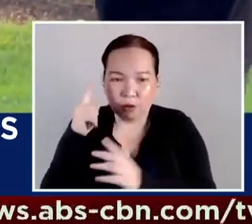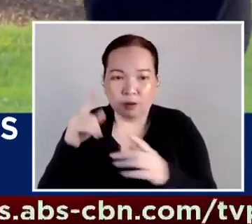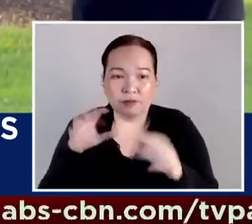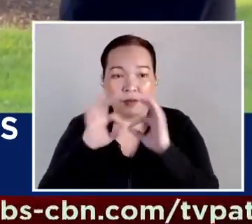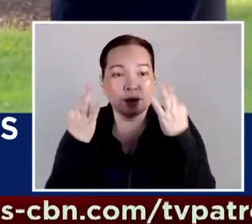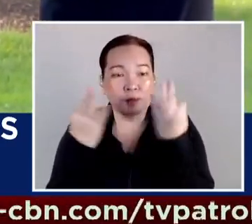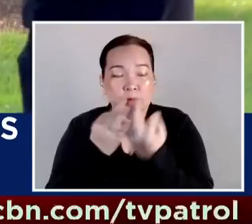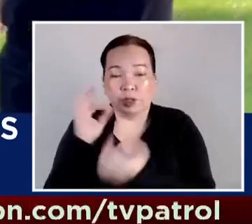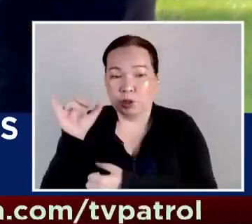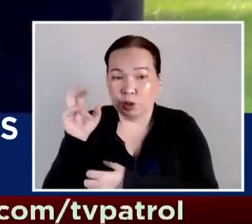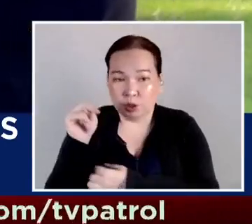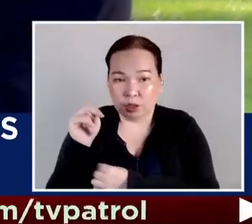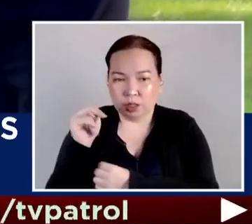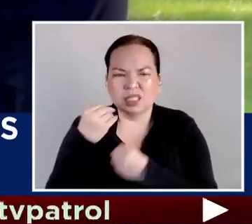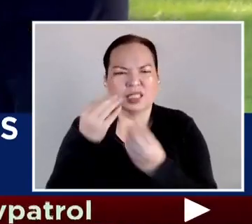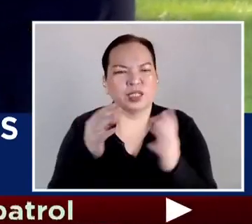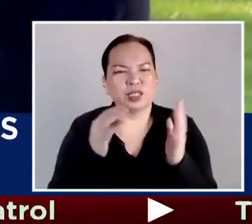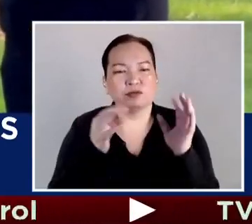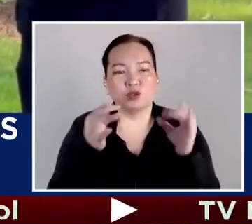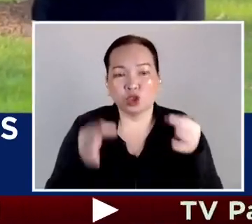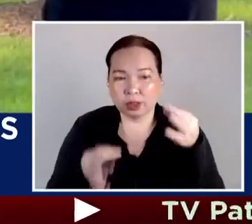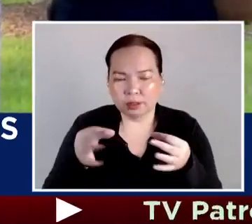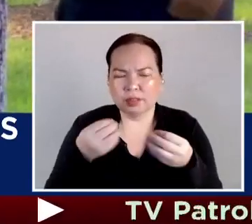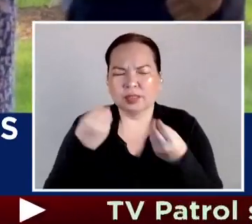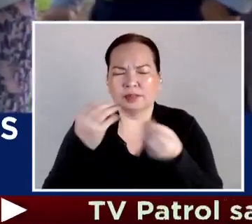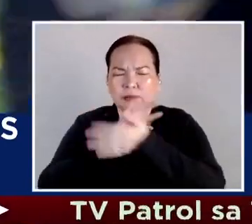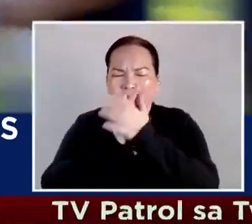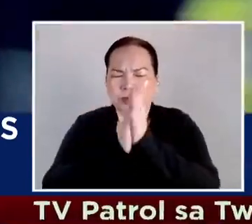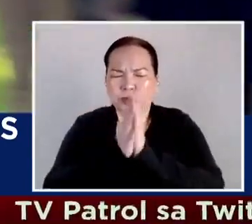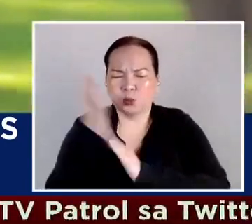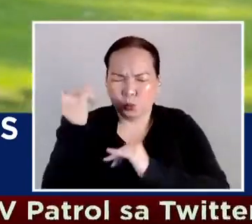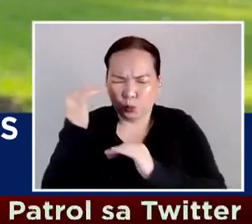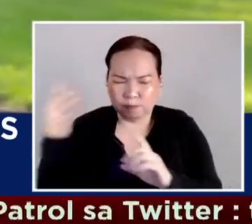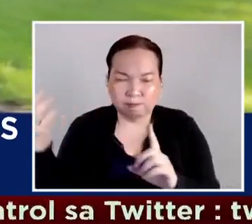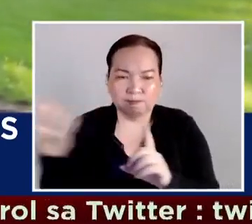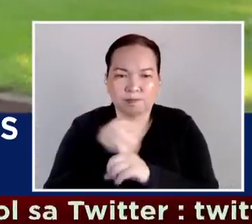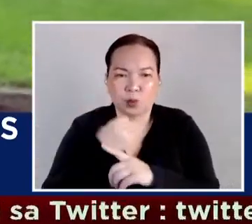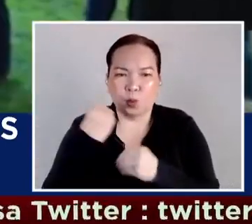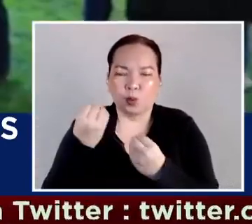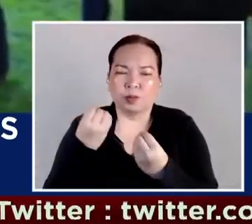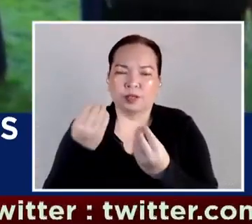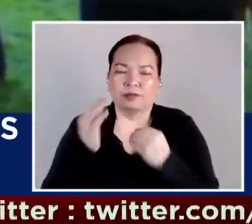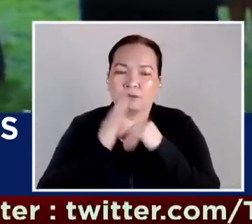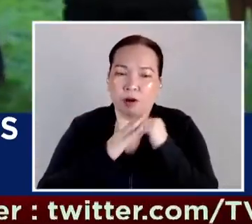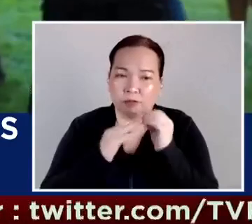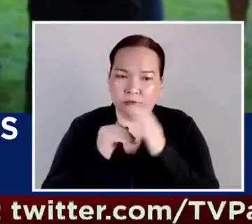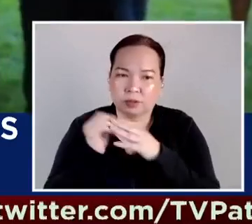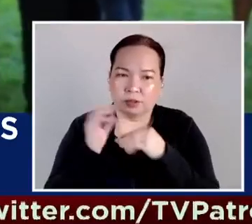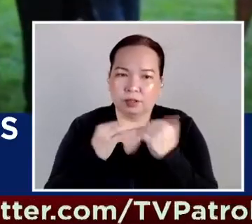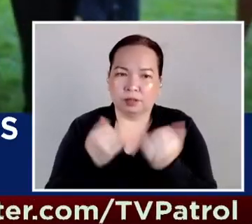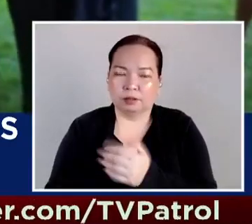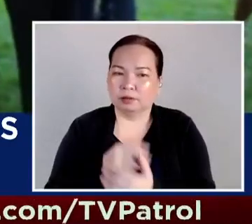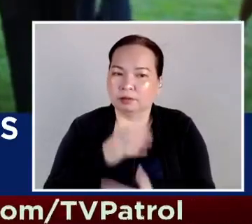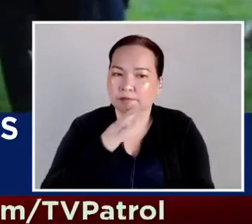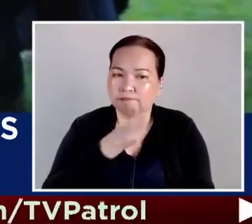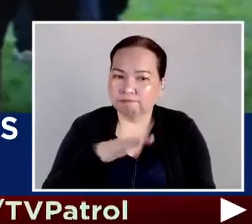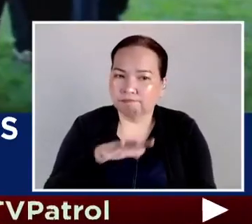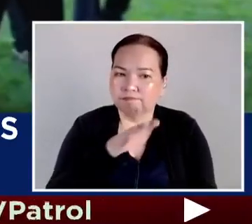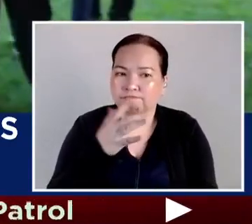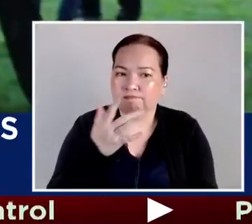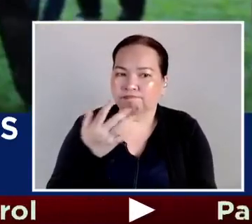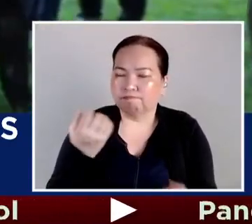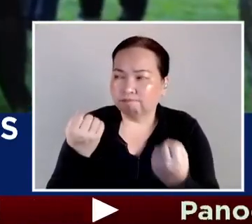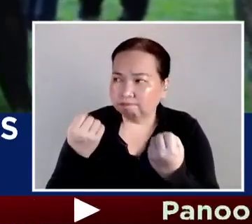represent the peace and justice they seek. May they find comfort and solace in the midst of their pain. Parts of our community are afraid because of